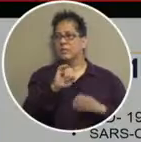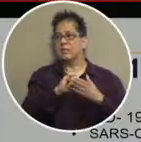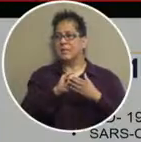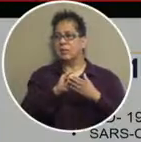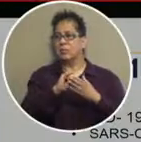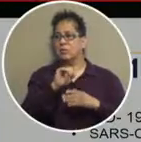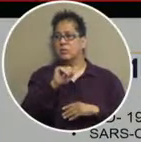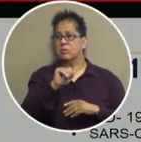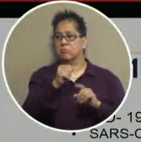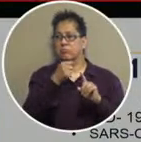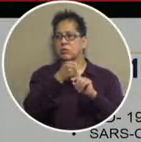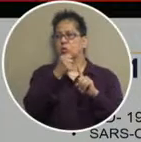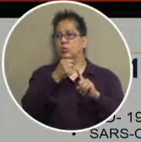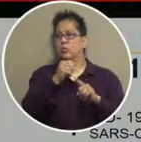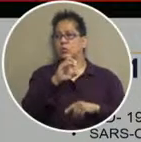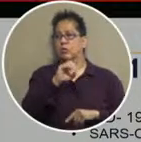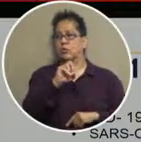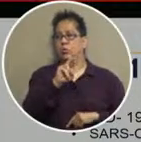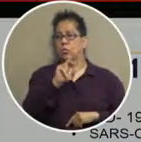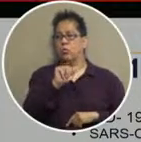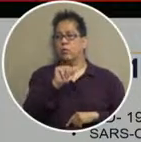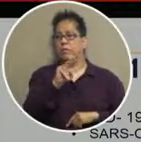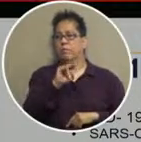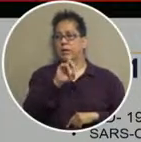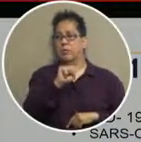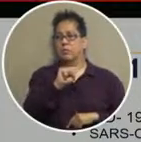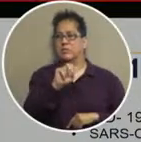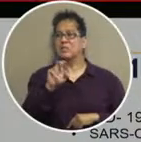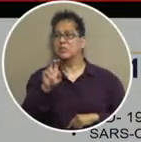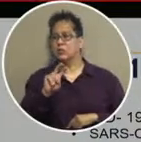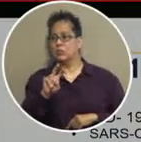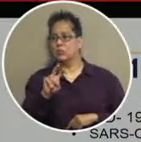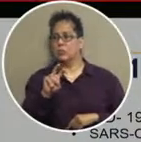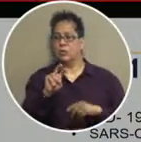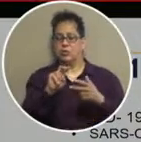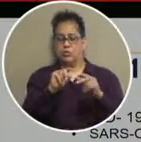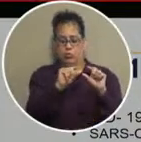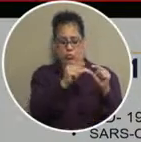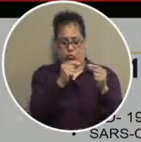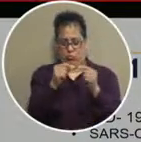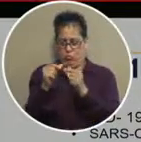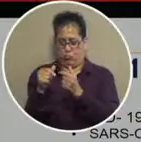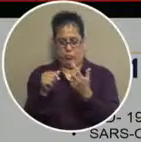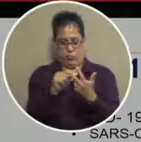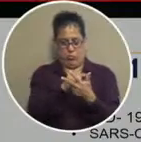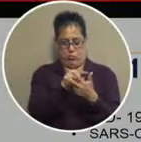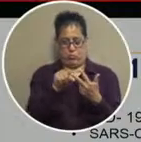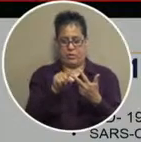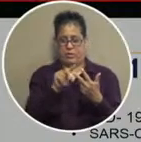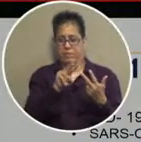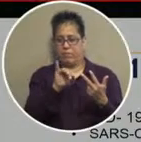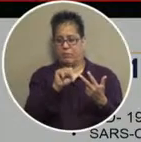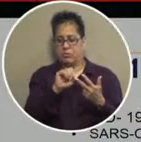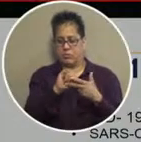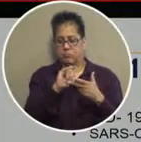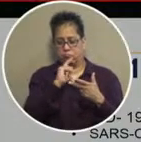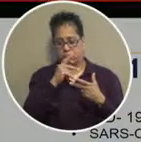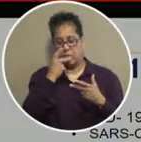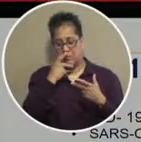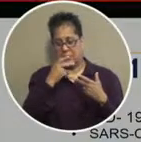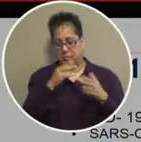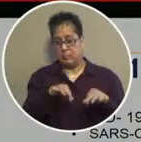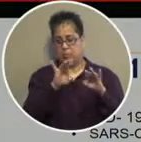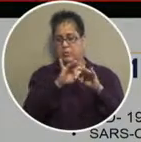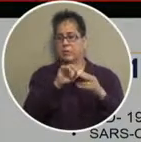respiratory syndrome coronavirus 2. There is a group of 3 viruses that are of public health importance, and